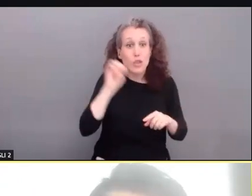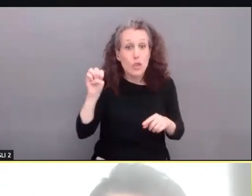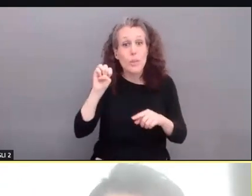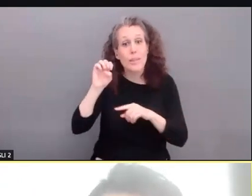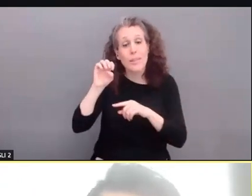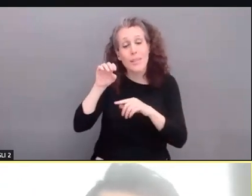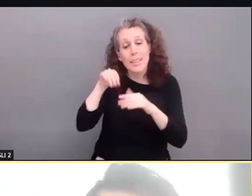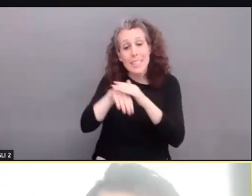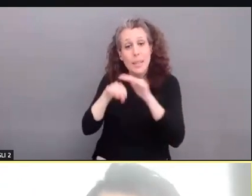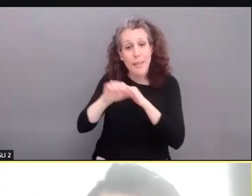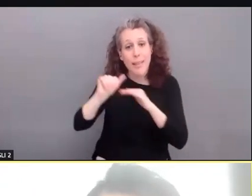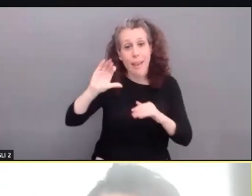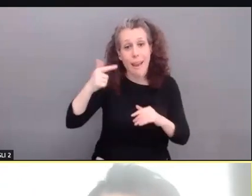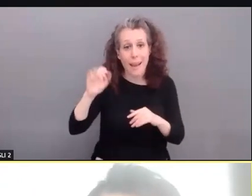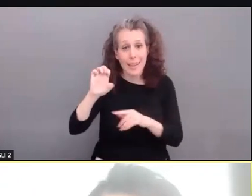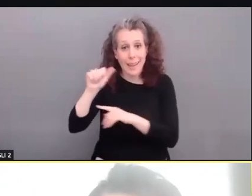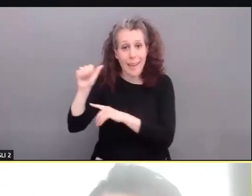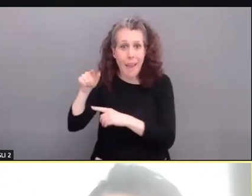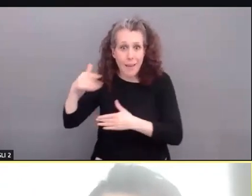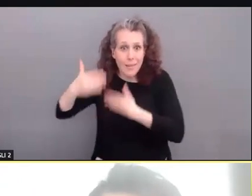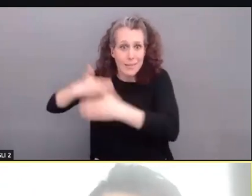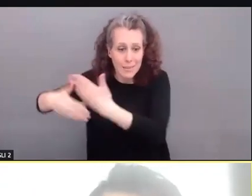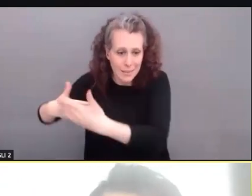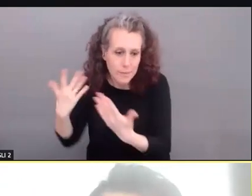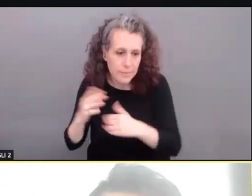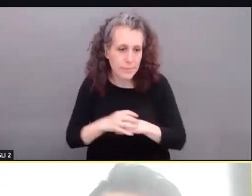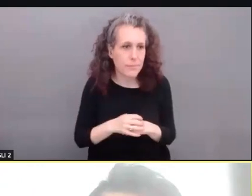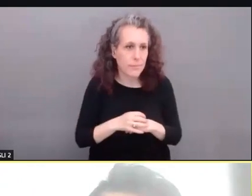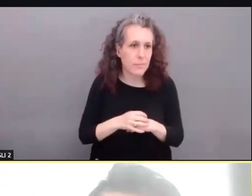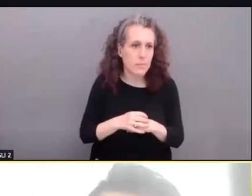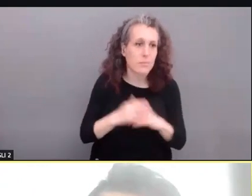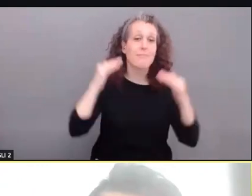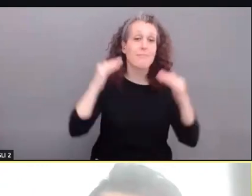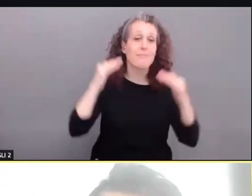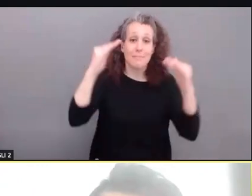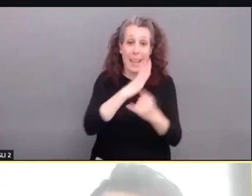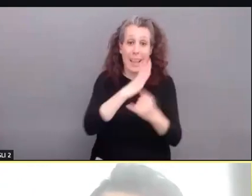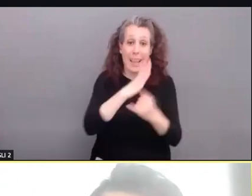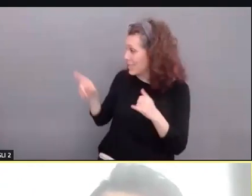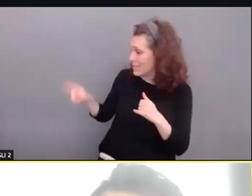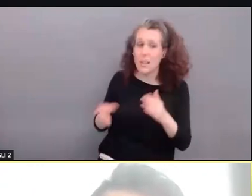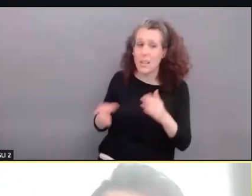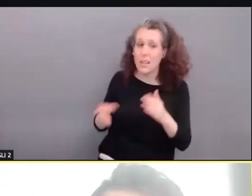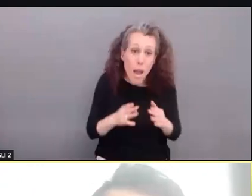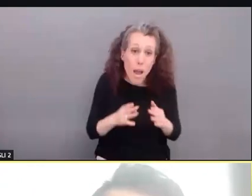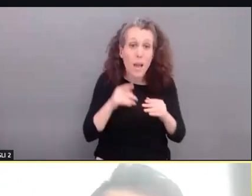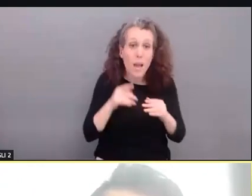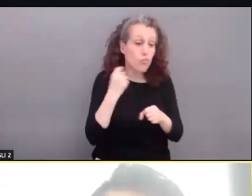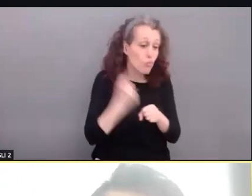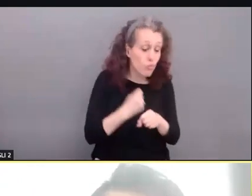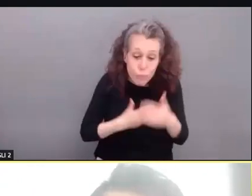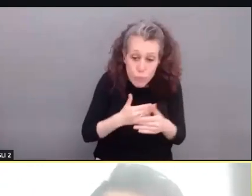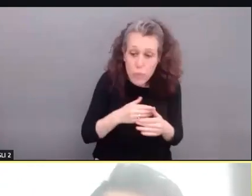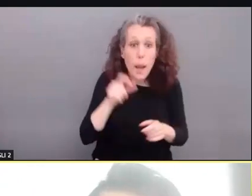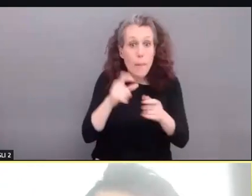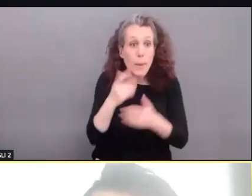Accessibility Act. And lastly, it's important to hire experts with disabilities, because they are often not only